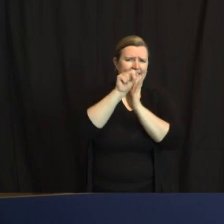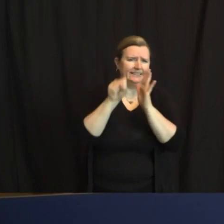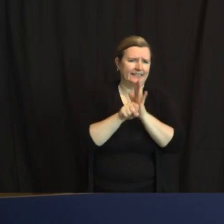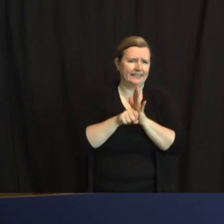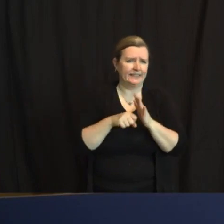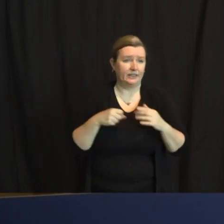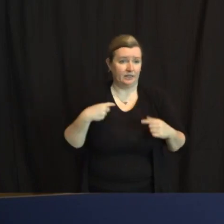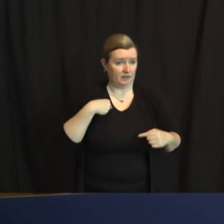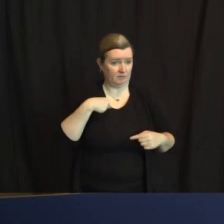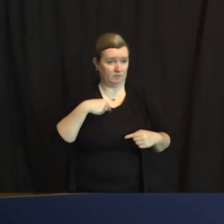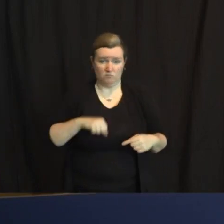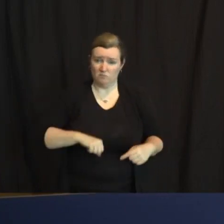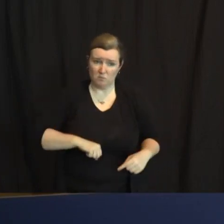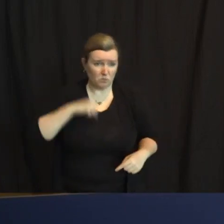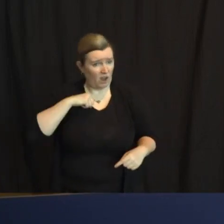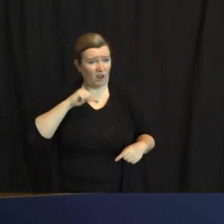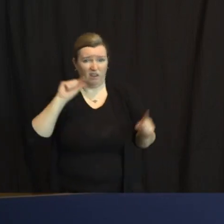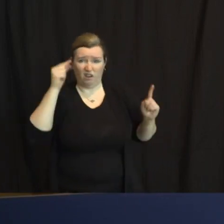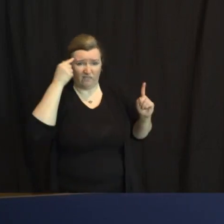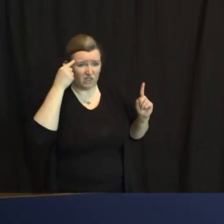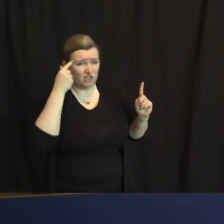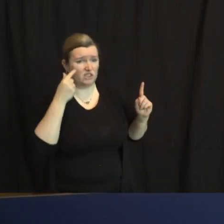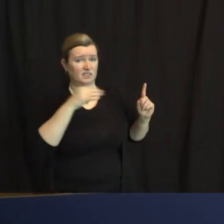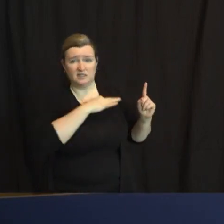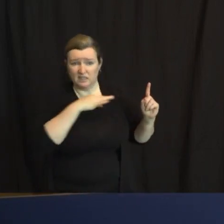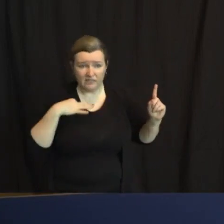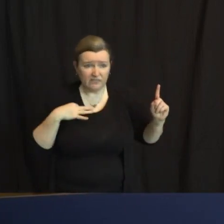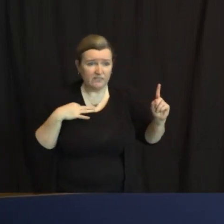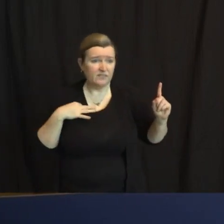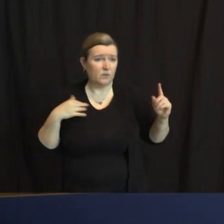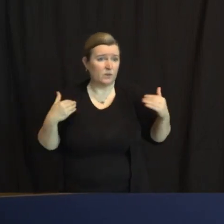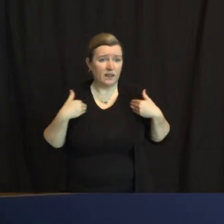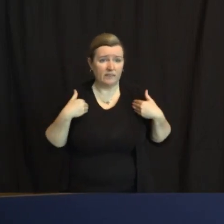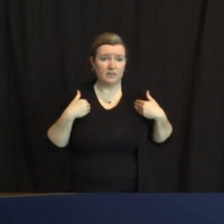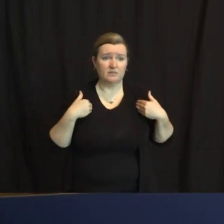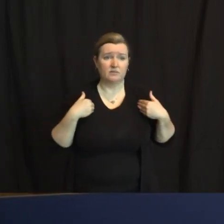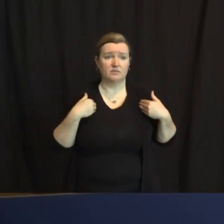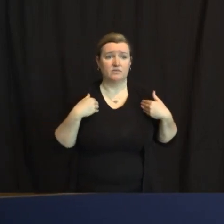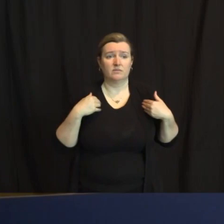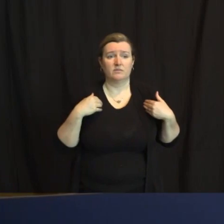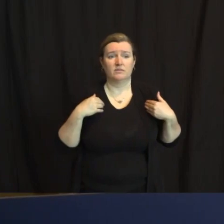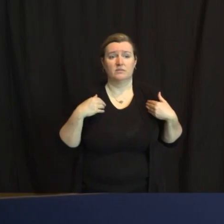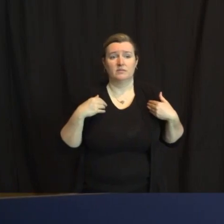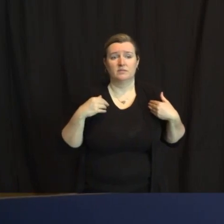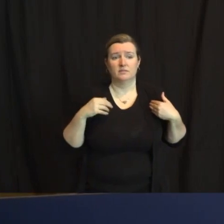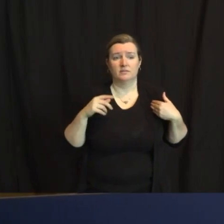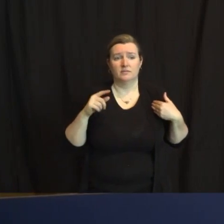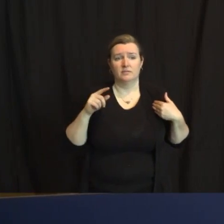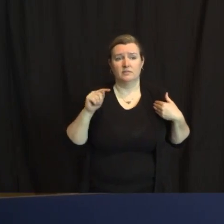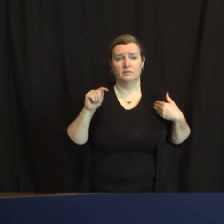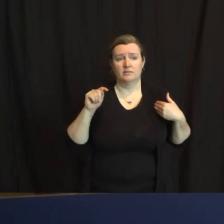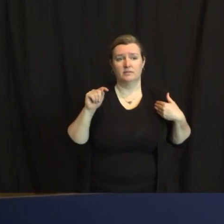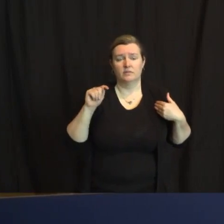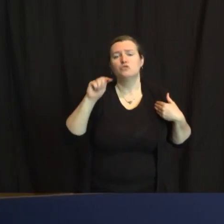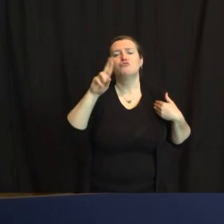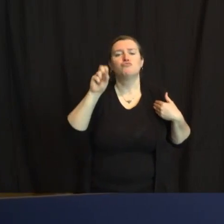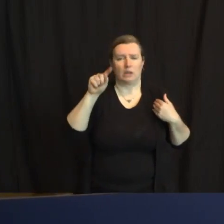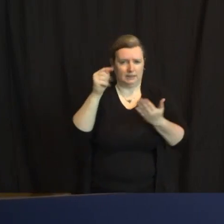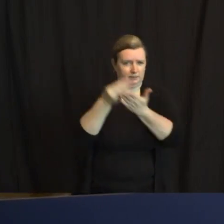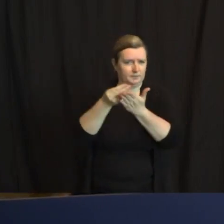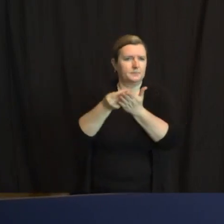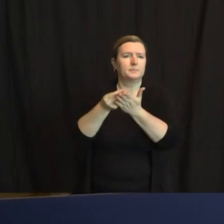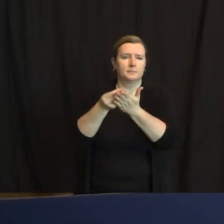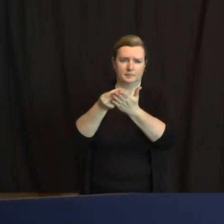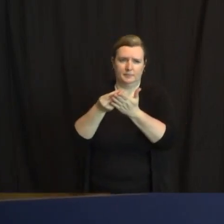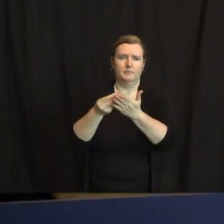by the governor, legislature, and our staff to make sure our trust fund was so solvent going into this. And we plan to be solvent for a long time. Yeah, I